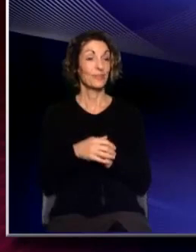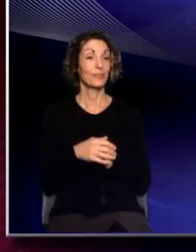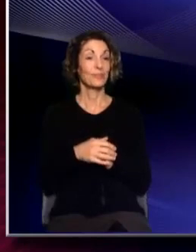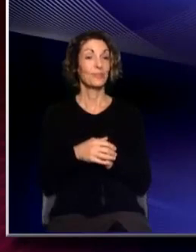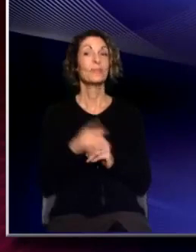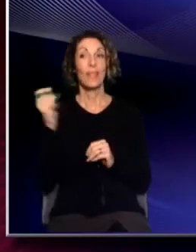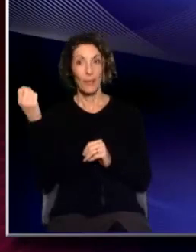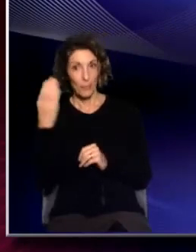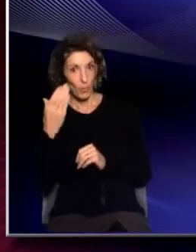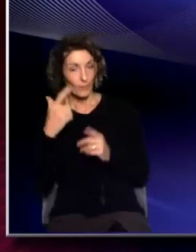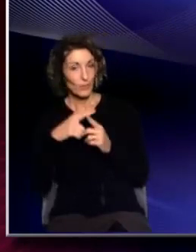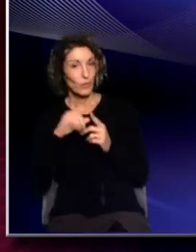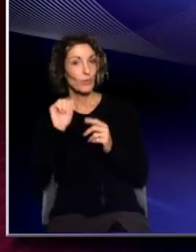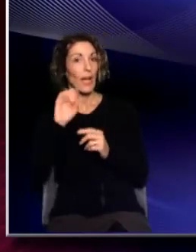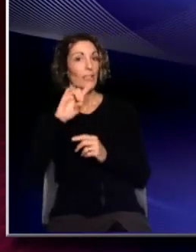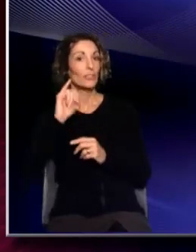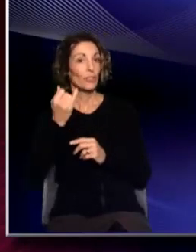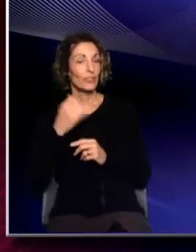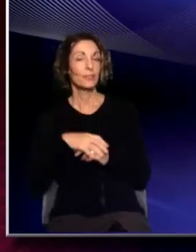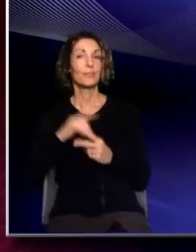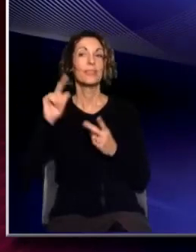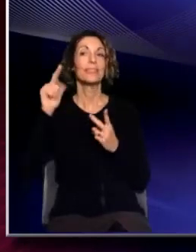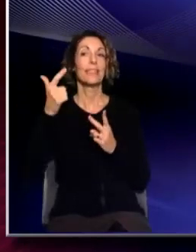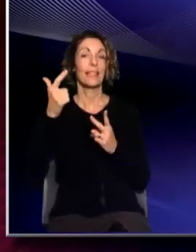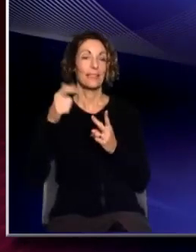I move to adjourn. I second.